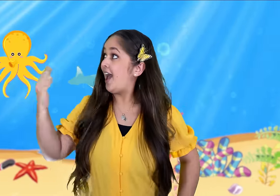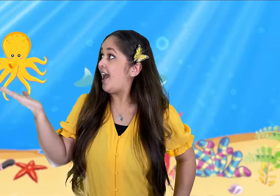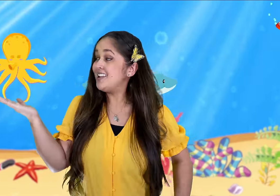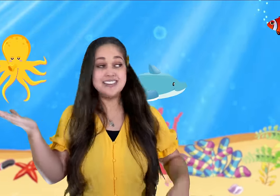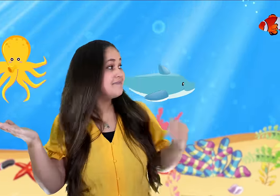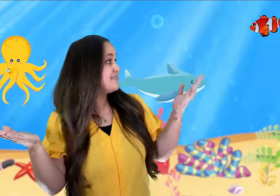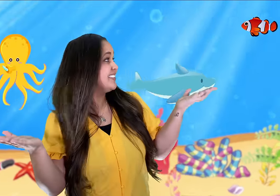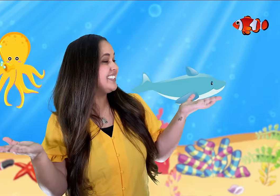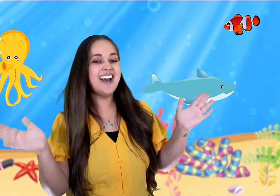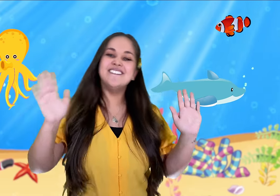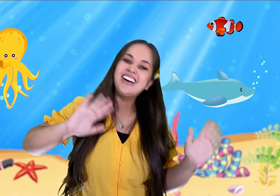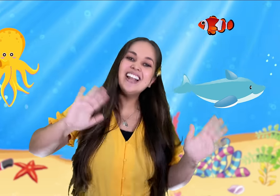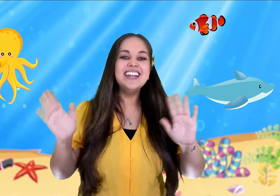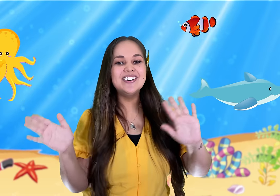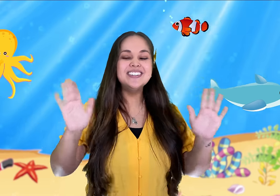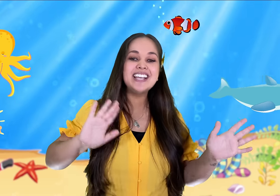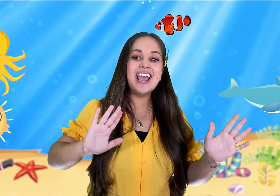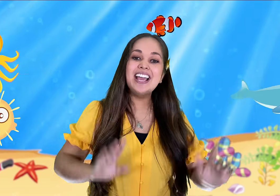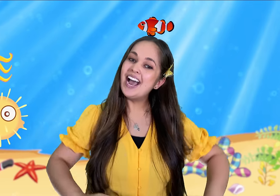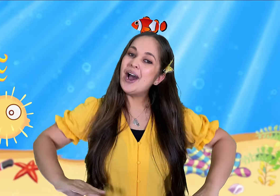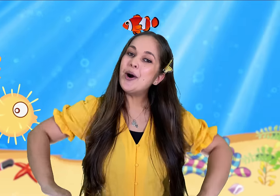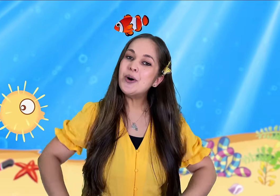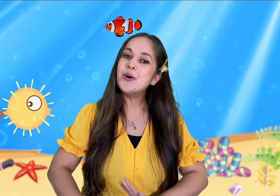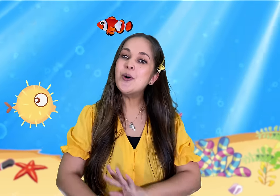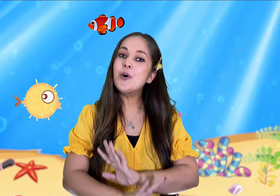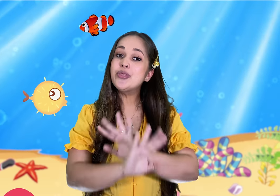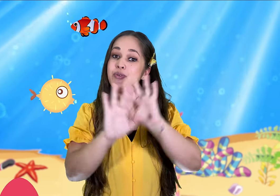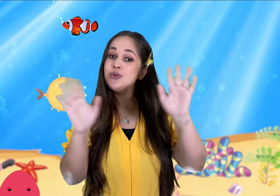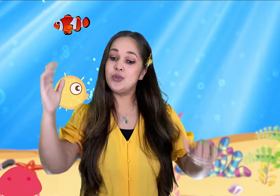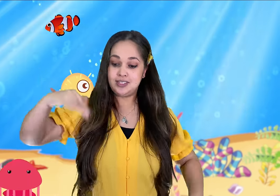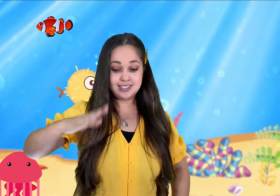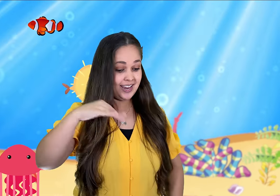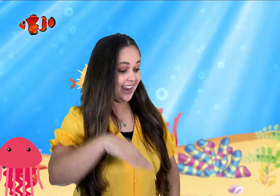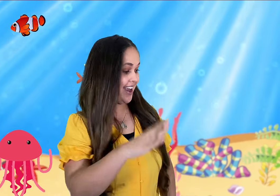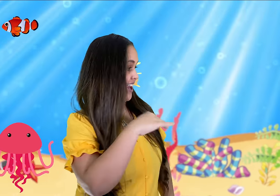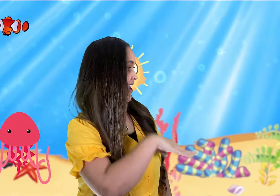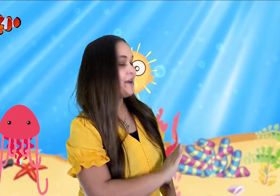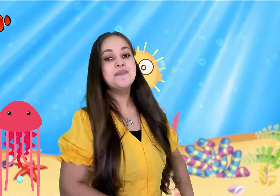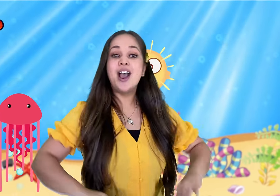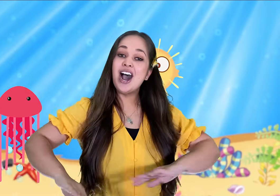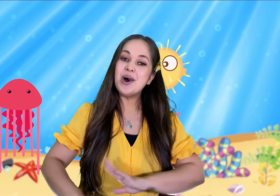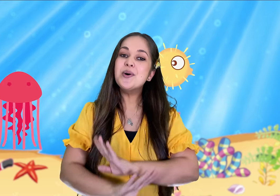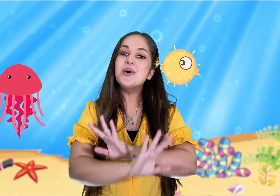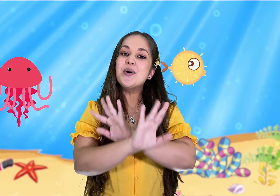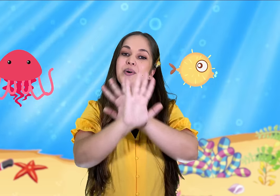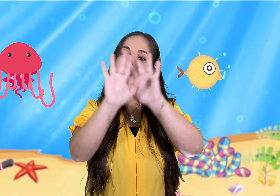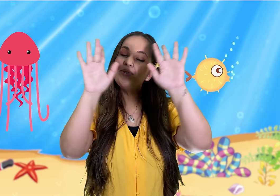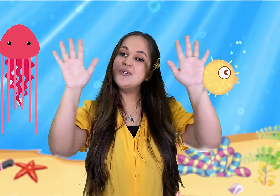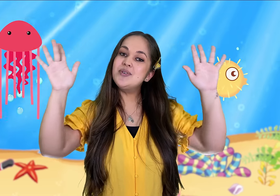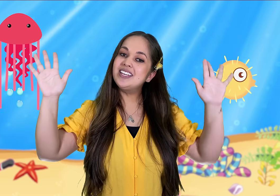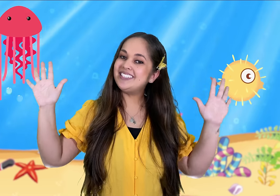The animals have fun all day, all through the sea,